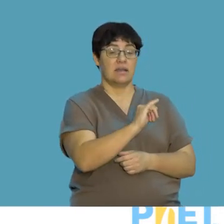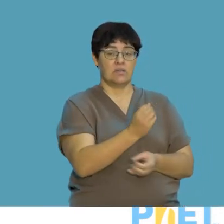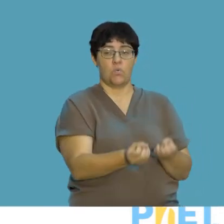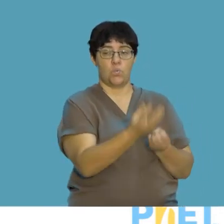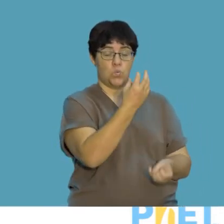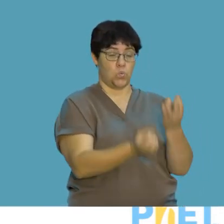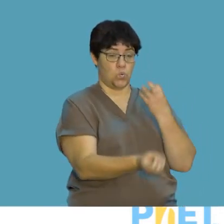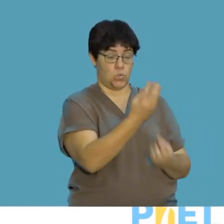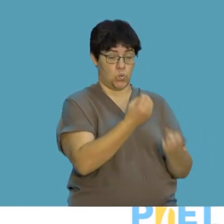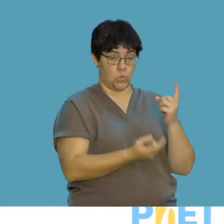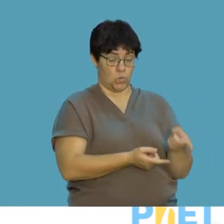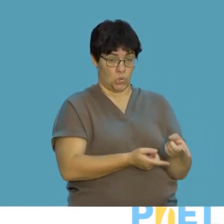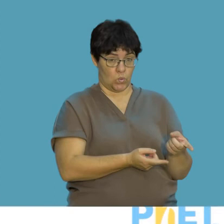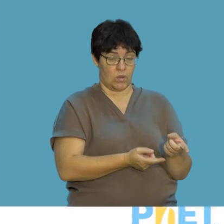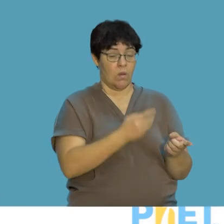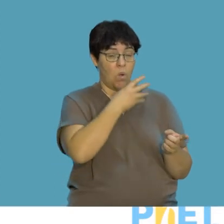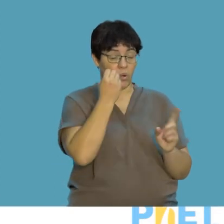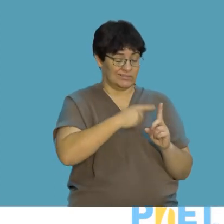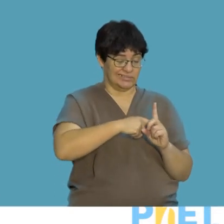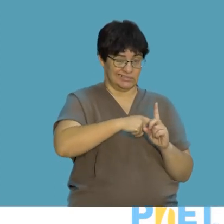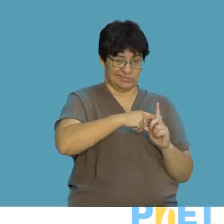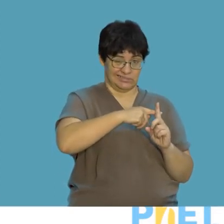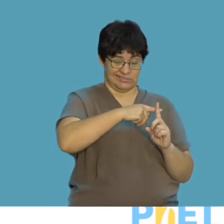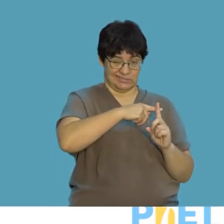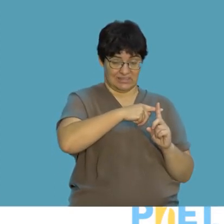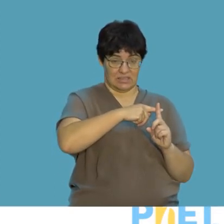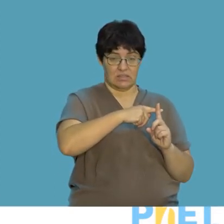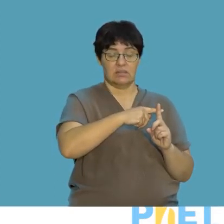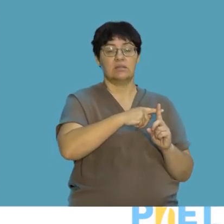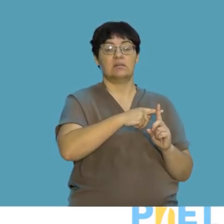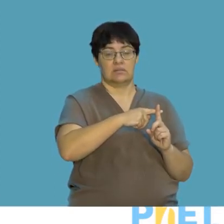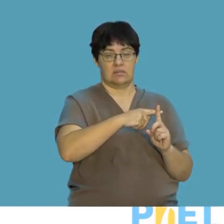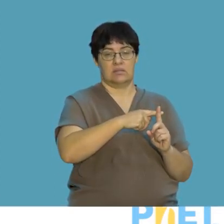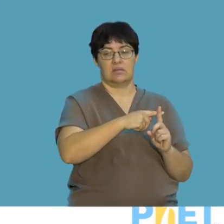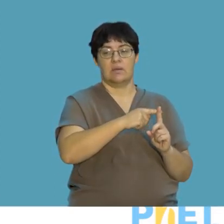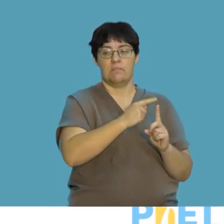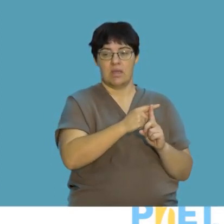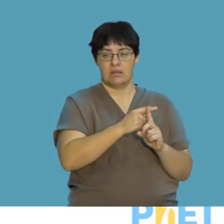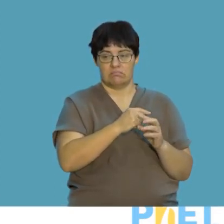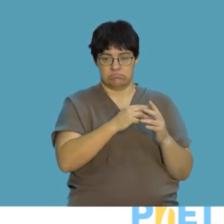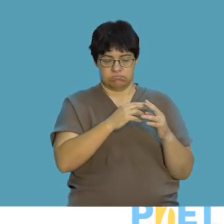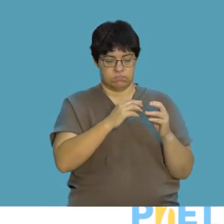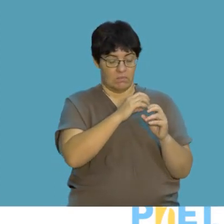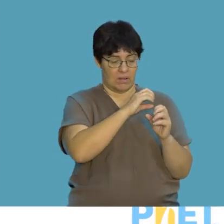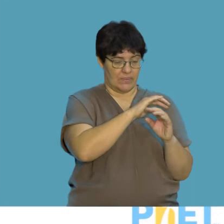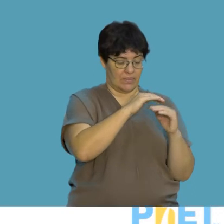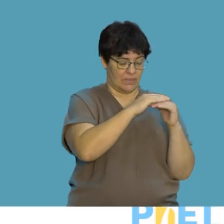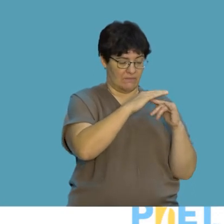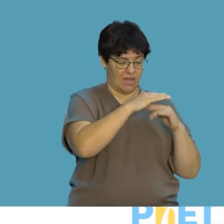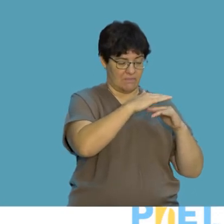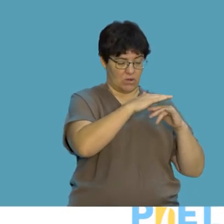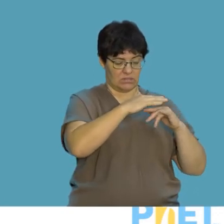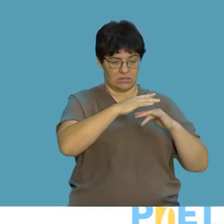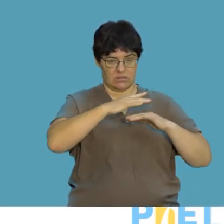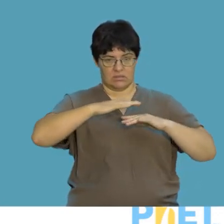happens? The extent of movement of the particles gets greater and greater, okay? Now you also see